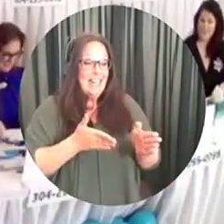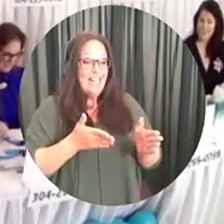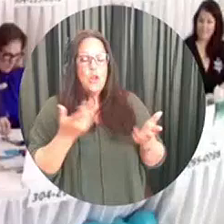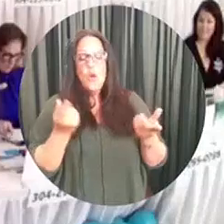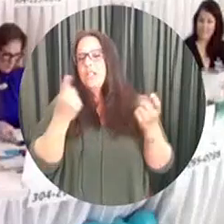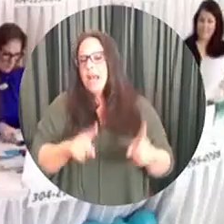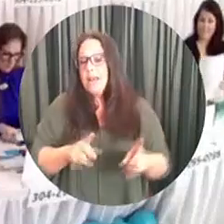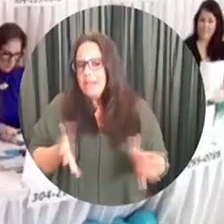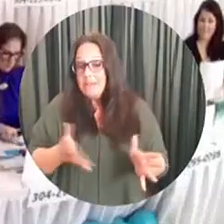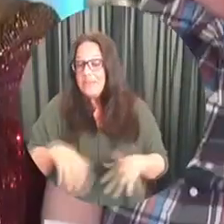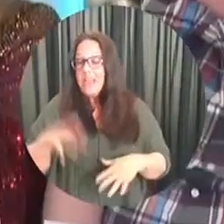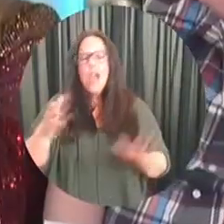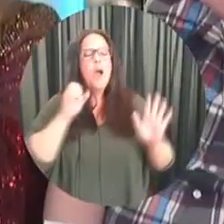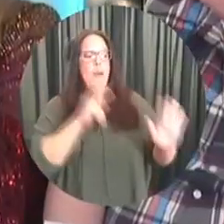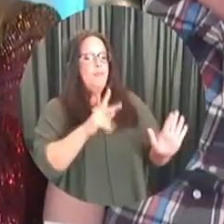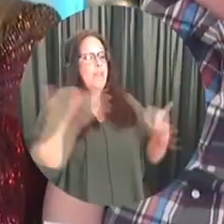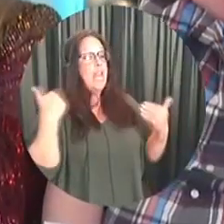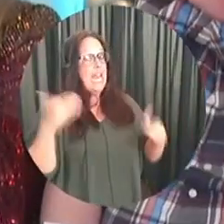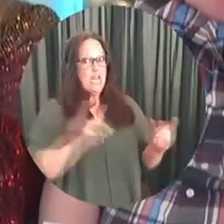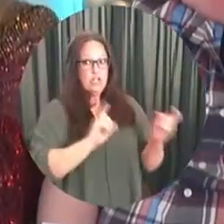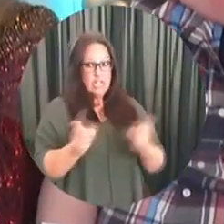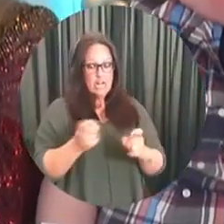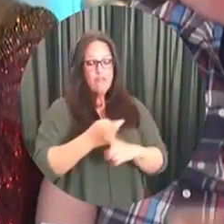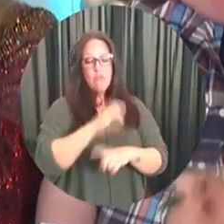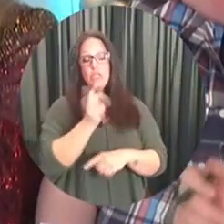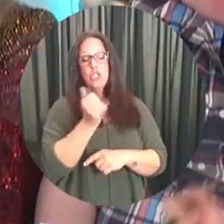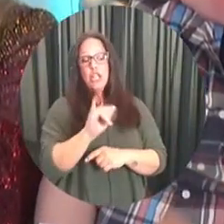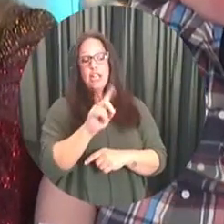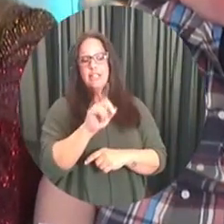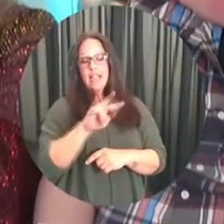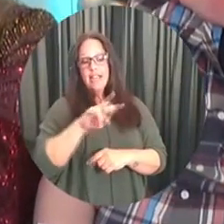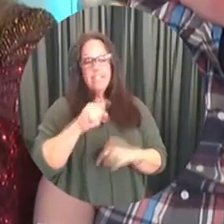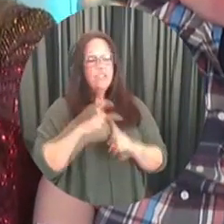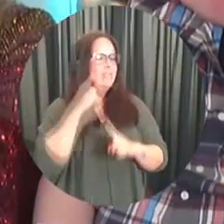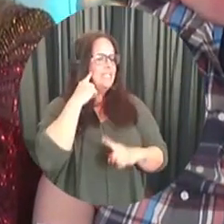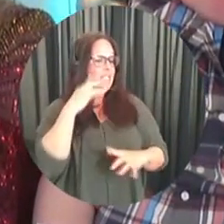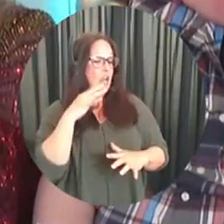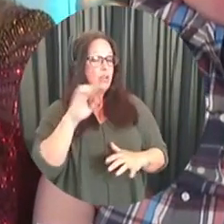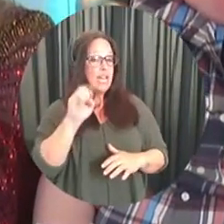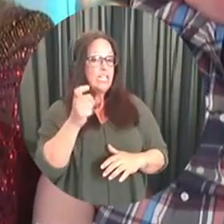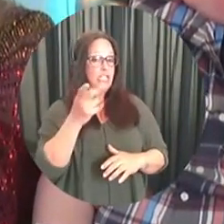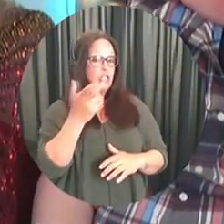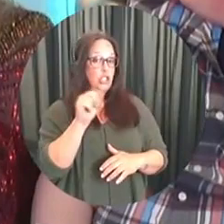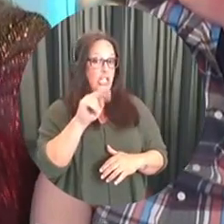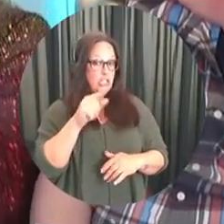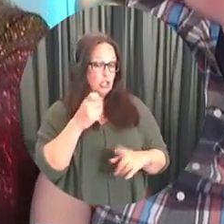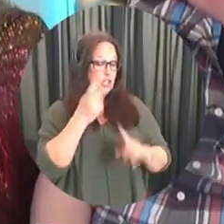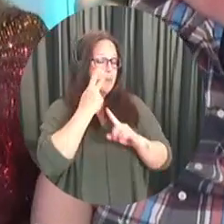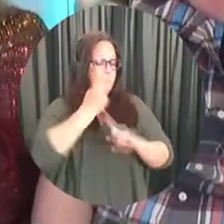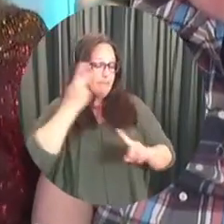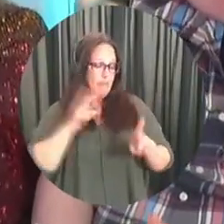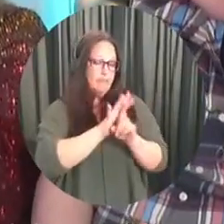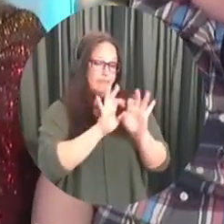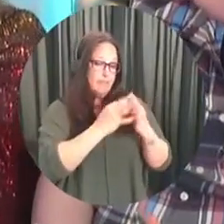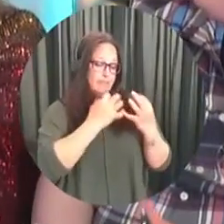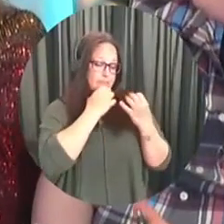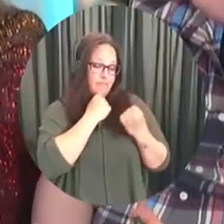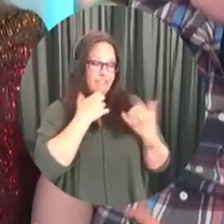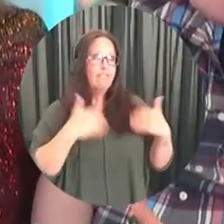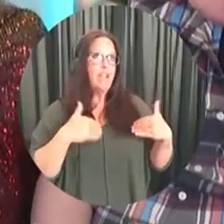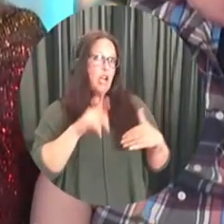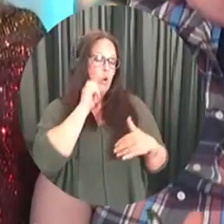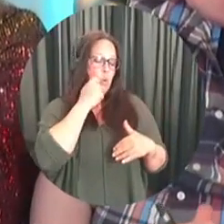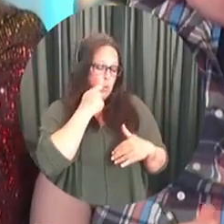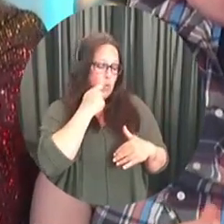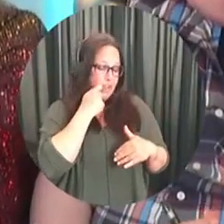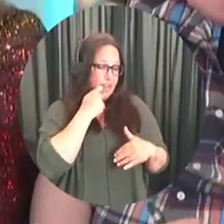an angel donation from Joe Davis at Sound Exchange in memory of Todd Stuby. Very, very cool.